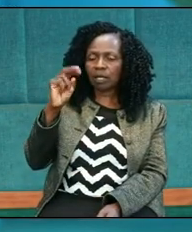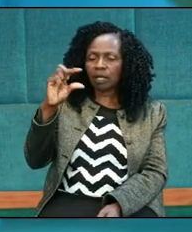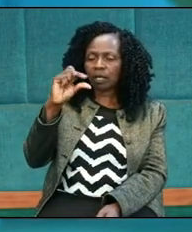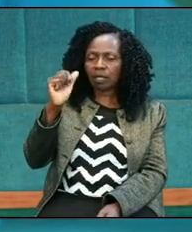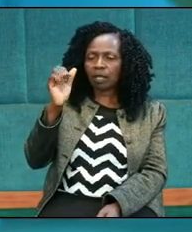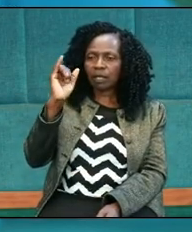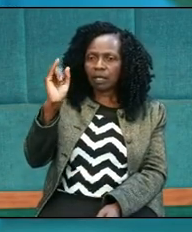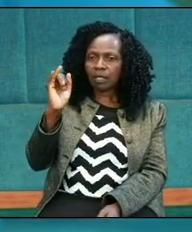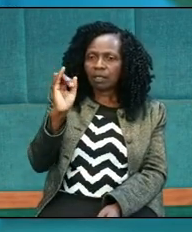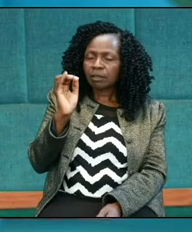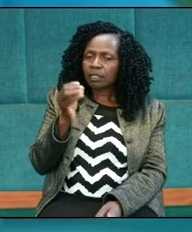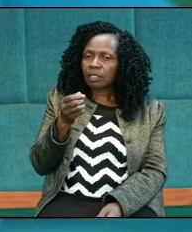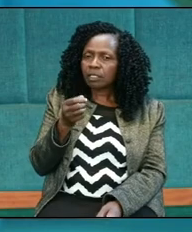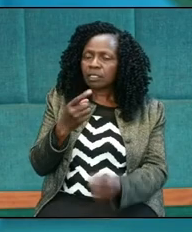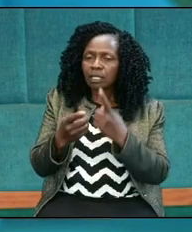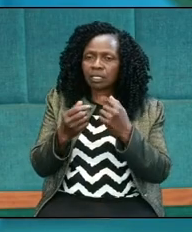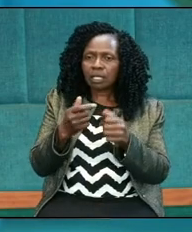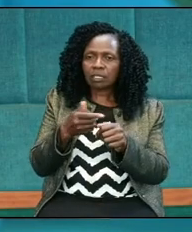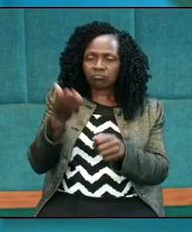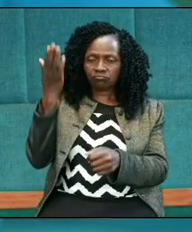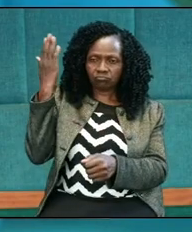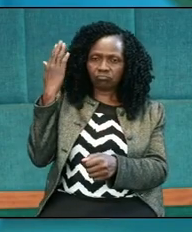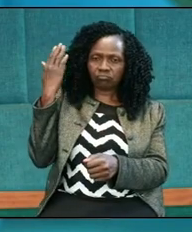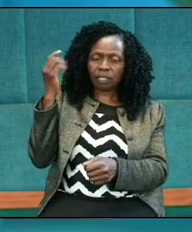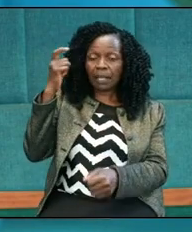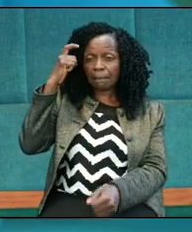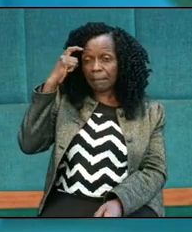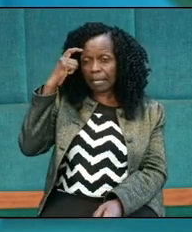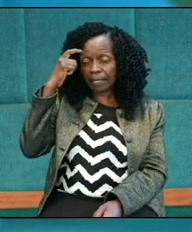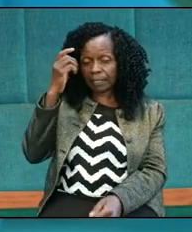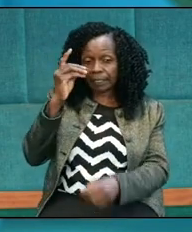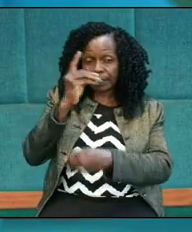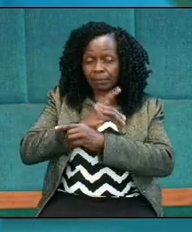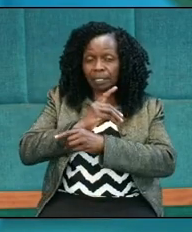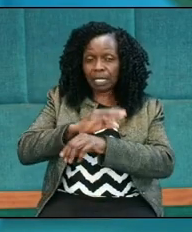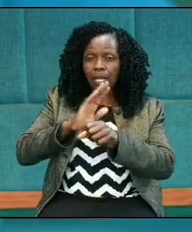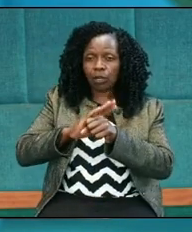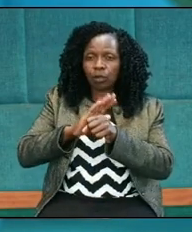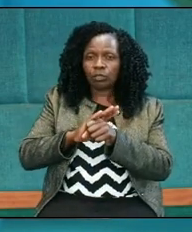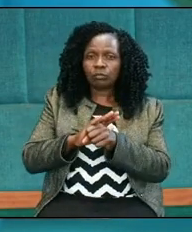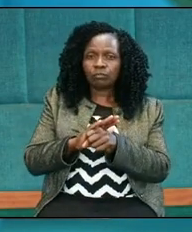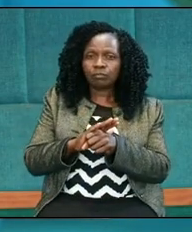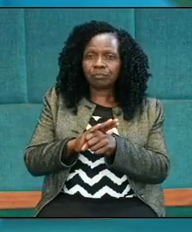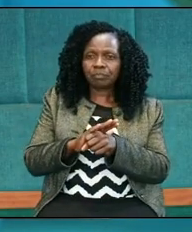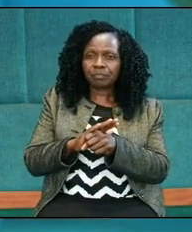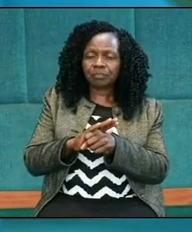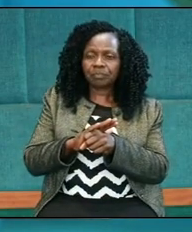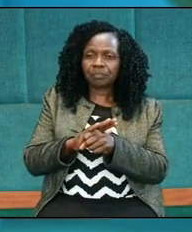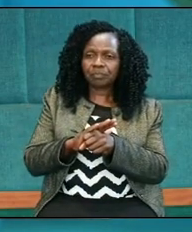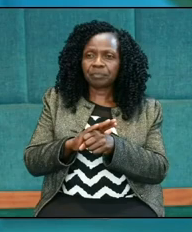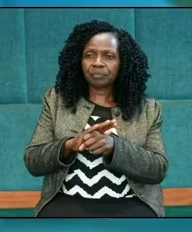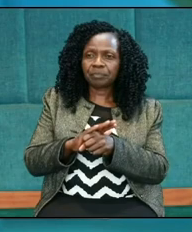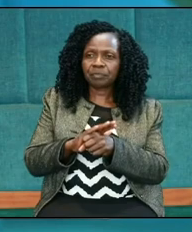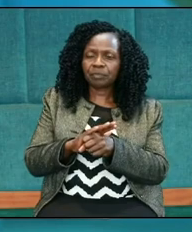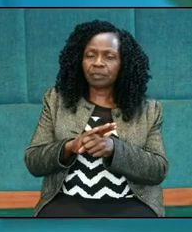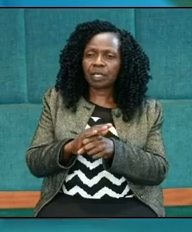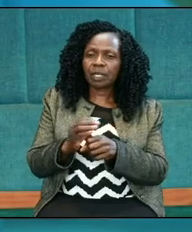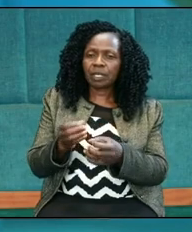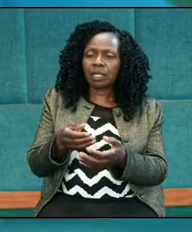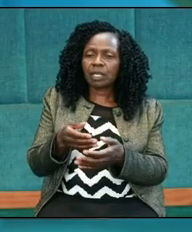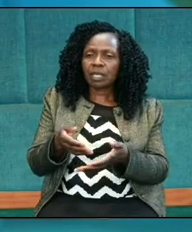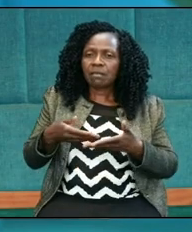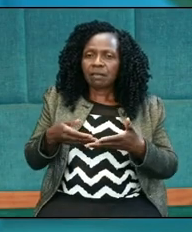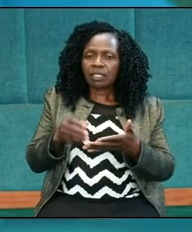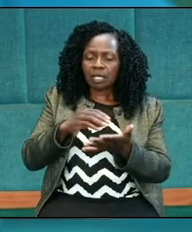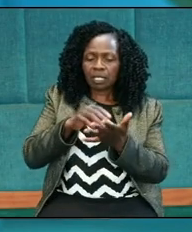there, that the mind, the neurons, depend so much, the alertness. And he gave us an example of his